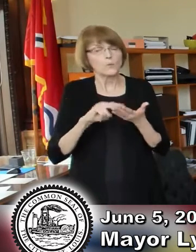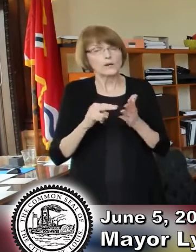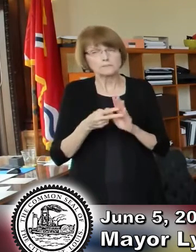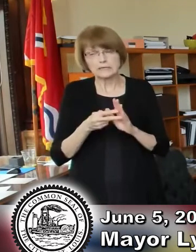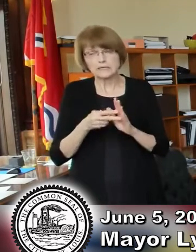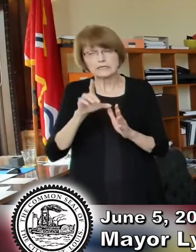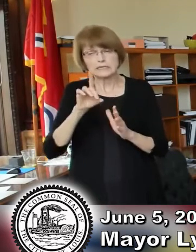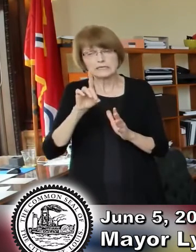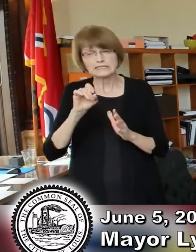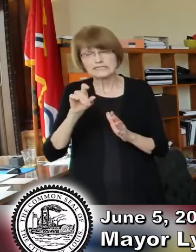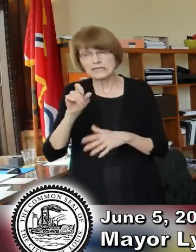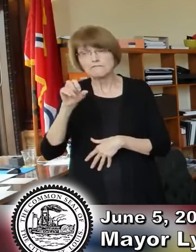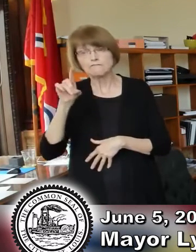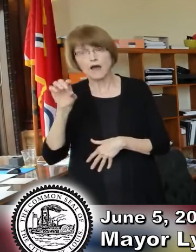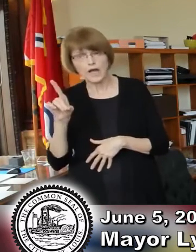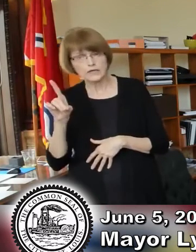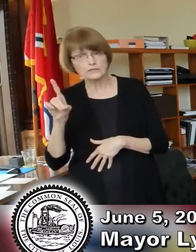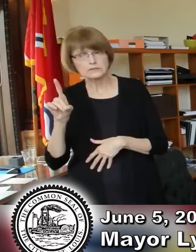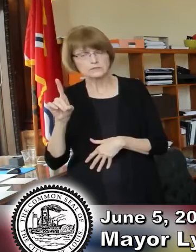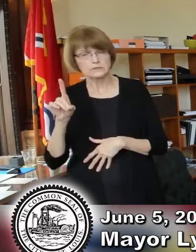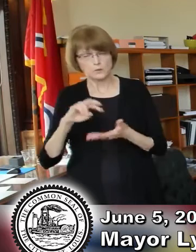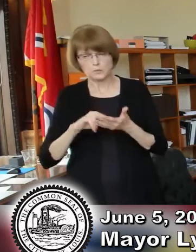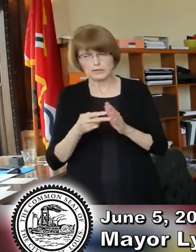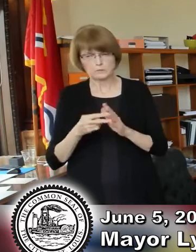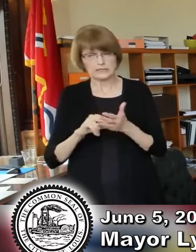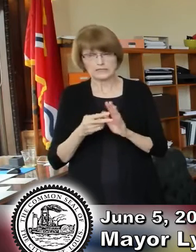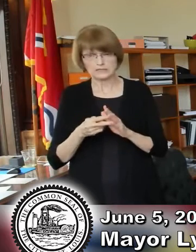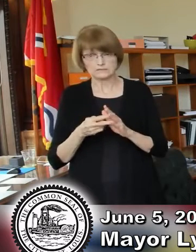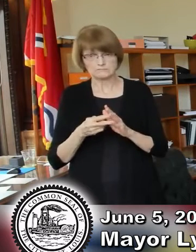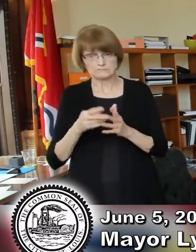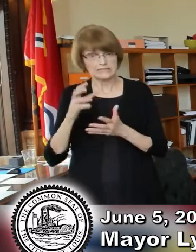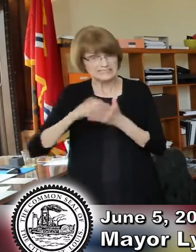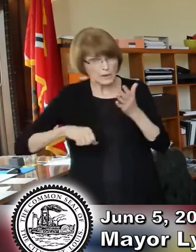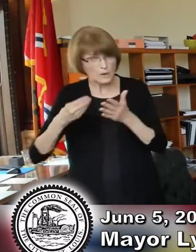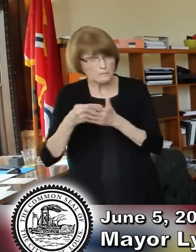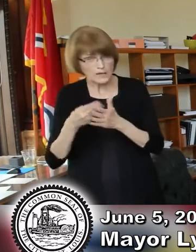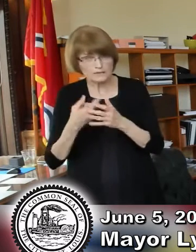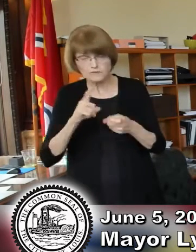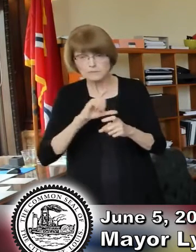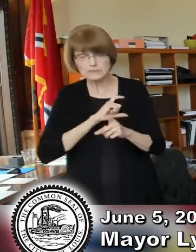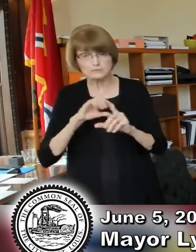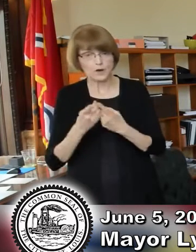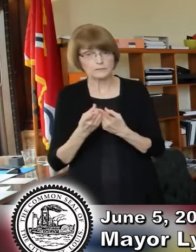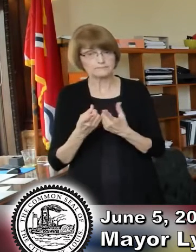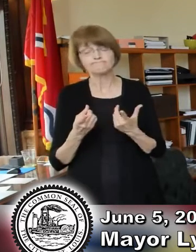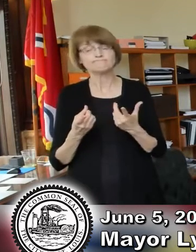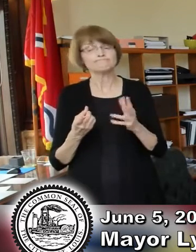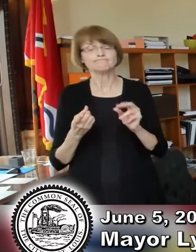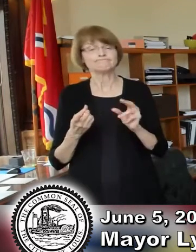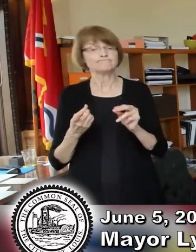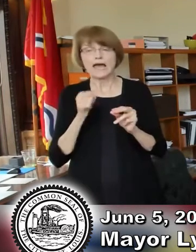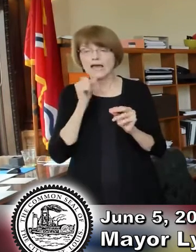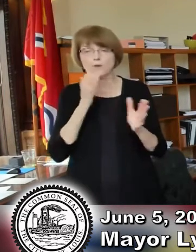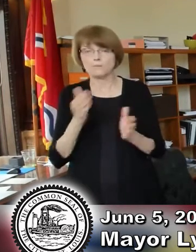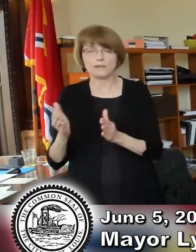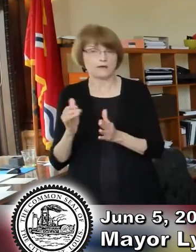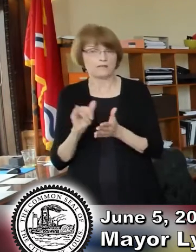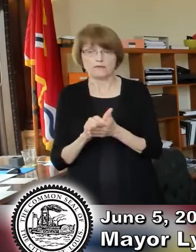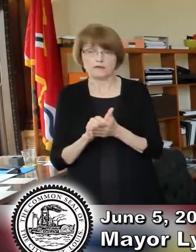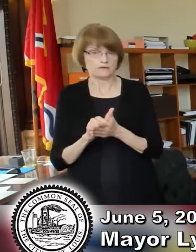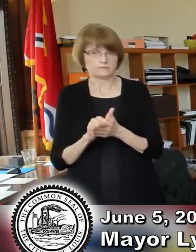what your definition of defunding the police department is, but I don't plan to defund the police department.